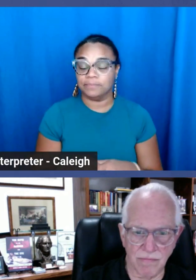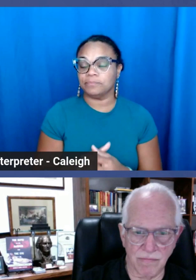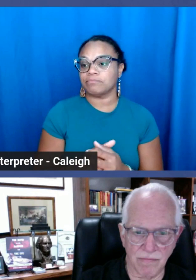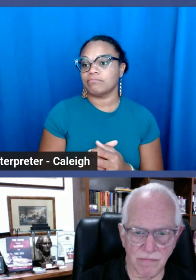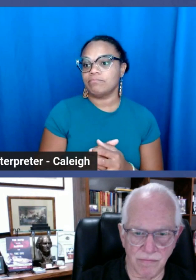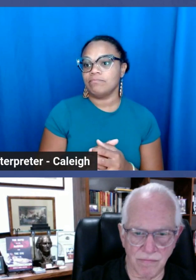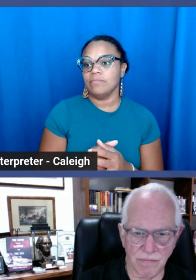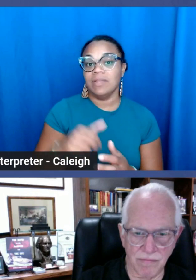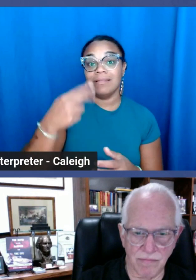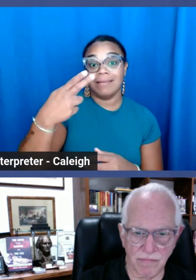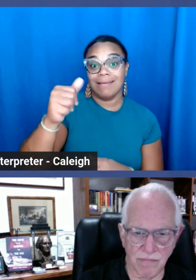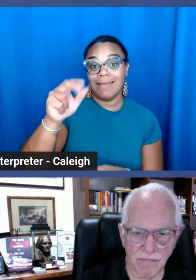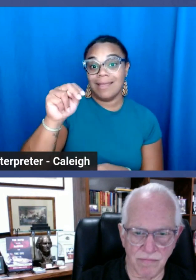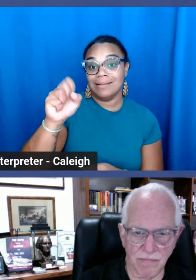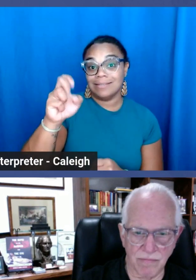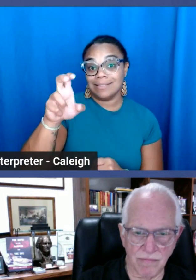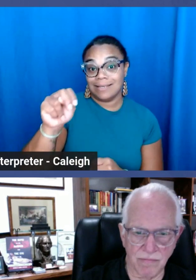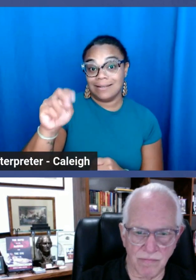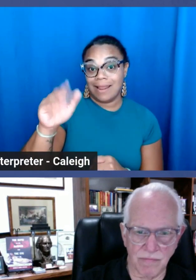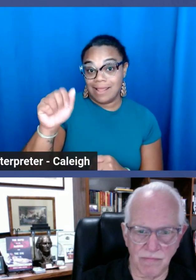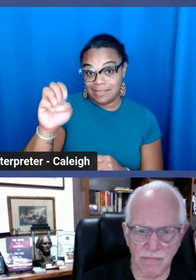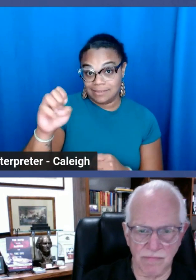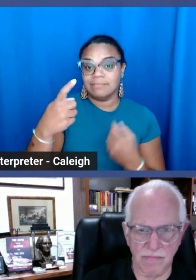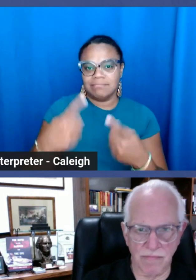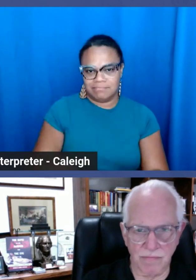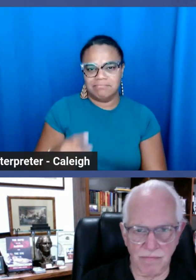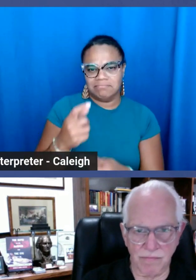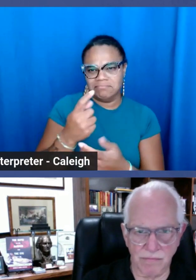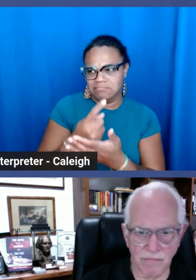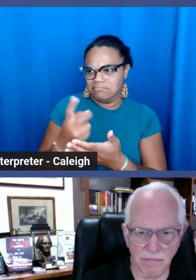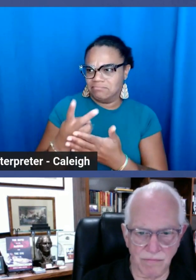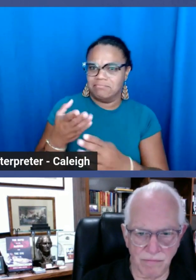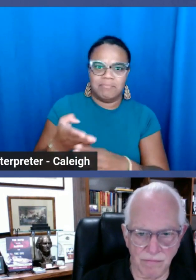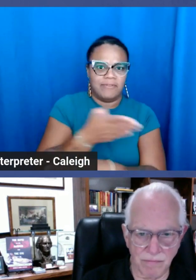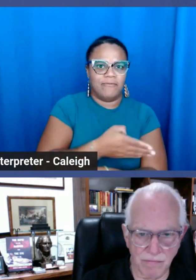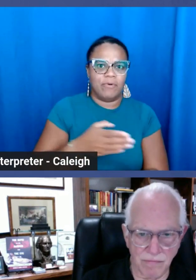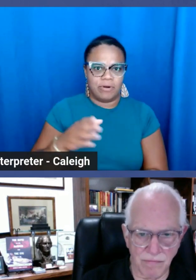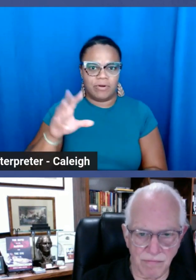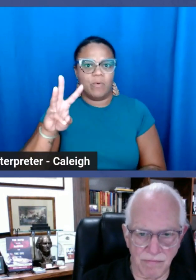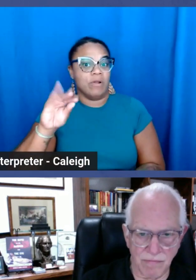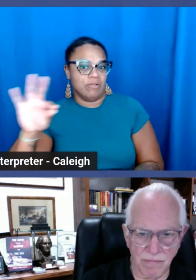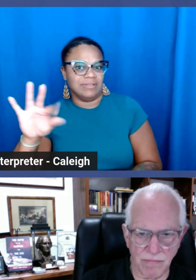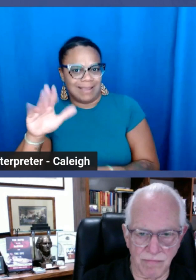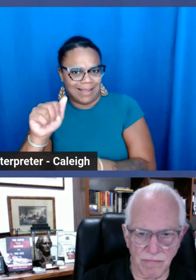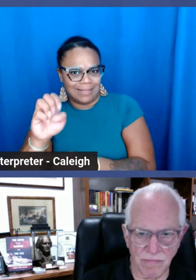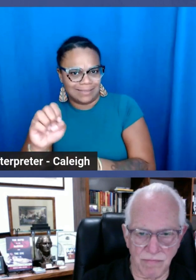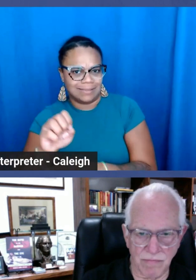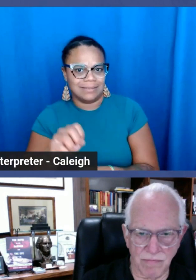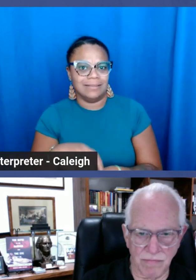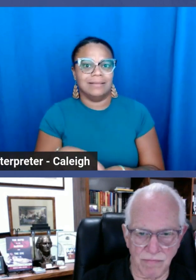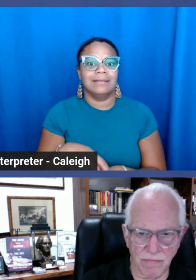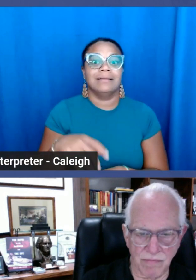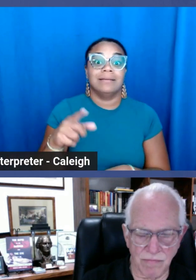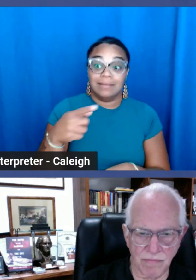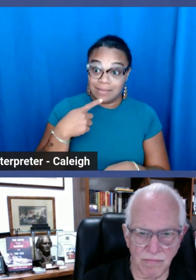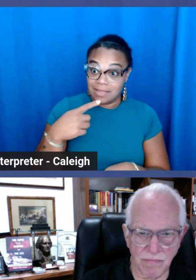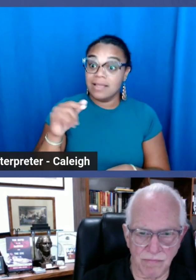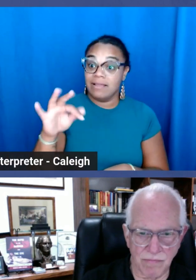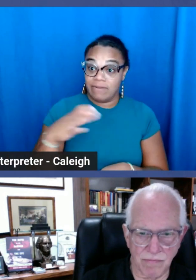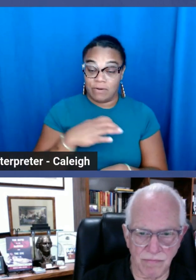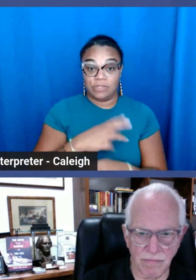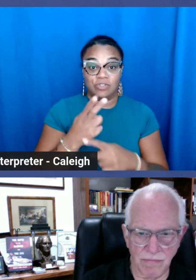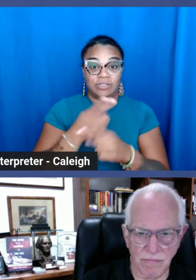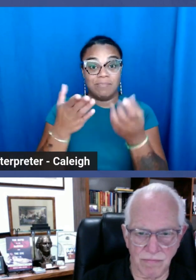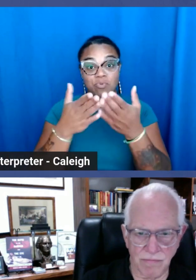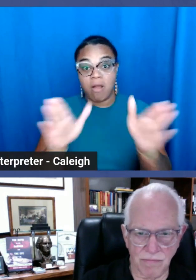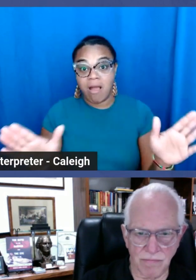the Hansen case, which came down a couple weeks before the Woodhull case, when Congress does use these broad, expansive terms,